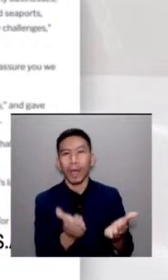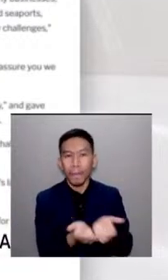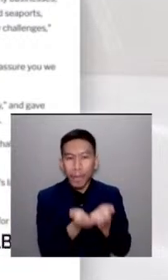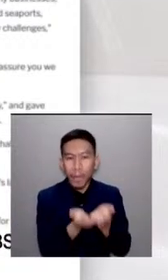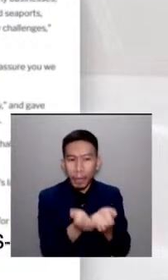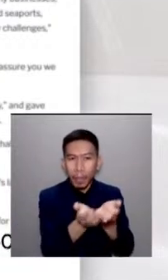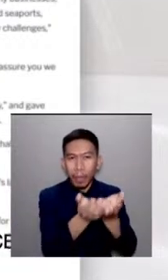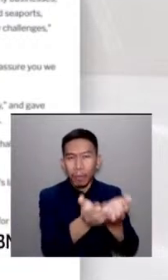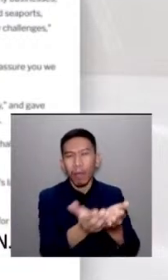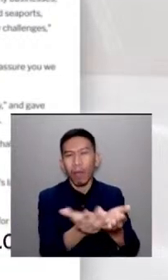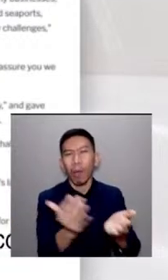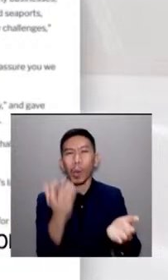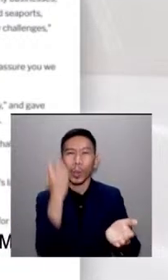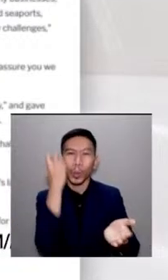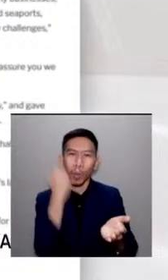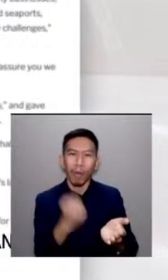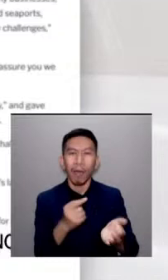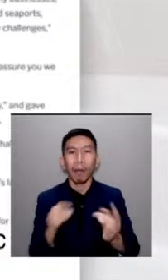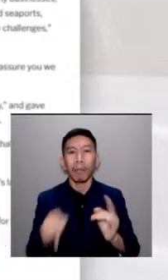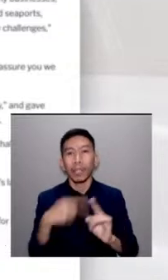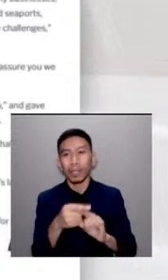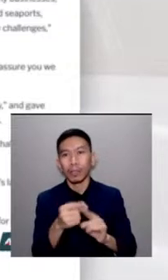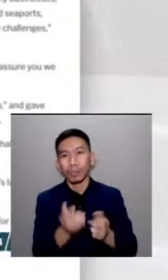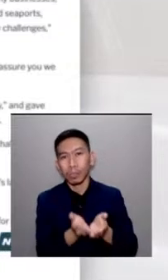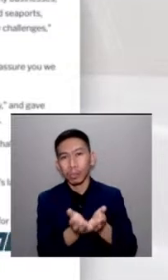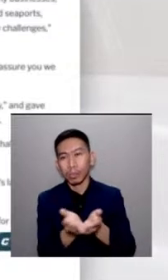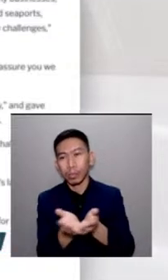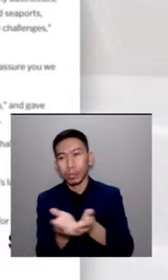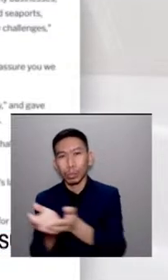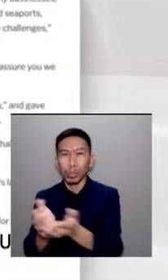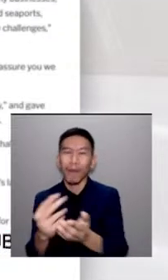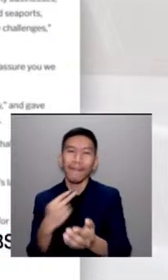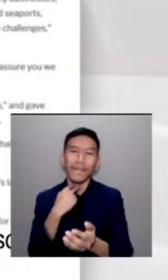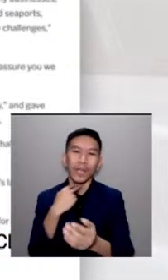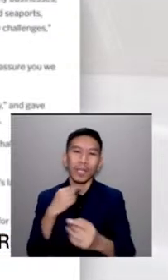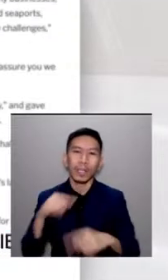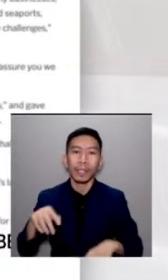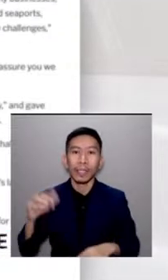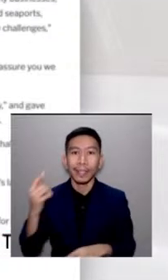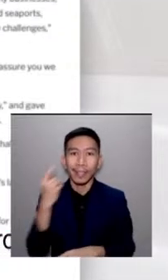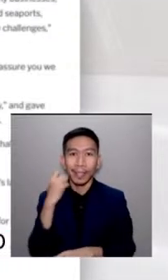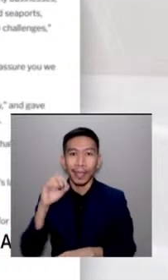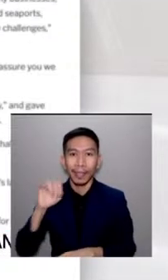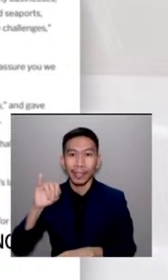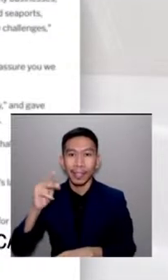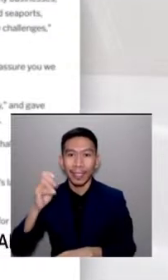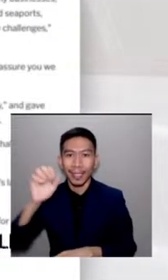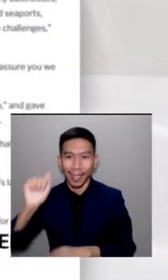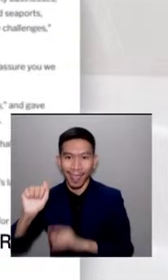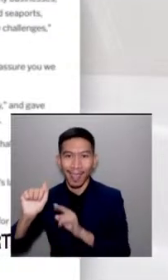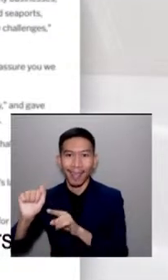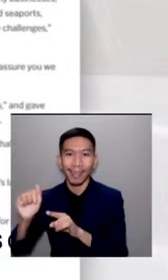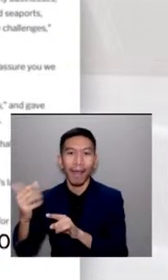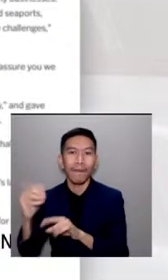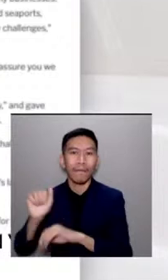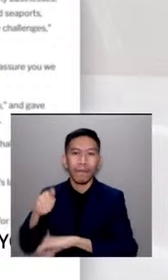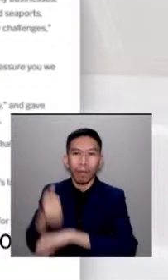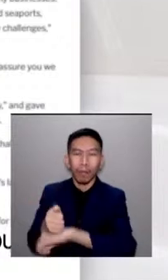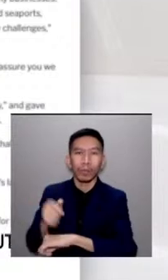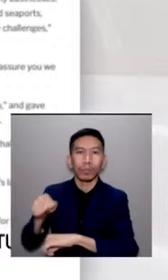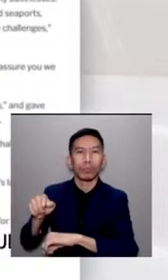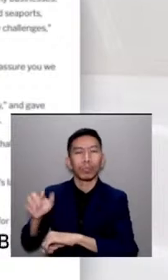and congested seaports. Opened last November, the Philippine branch of IKEA is the Swedish furniture maker's largest